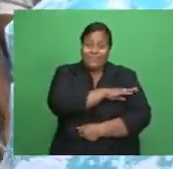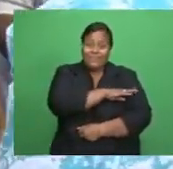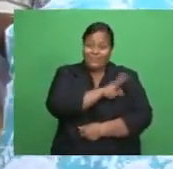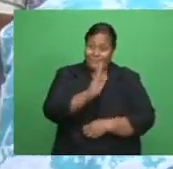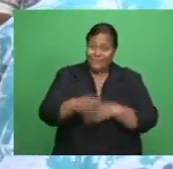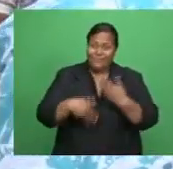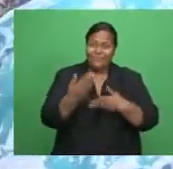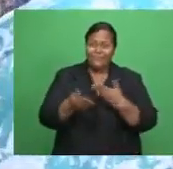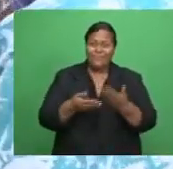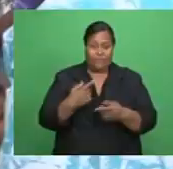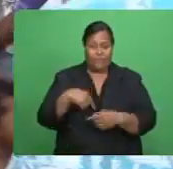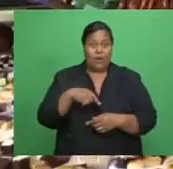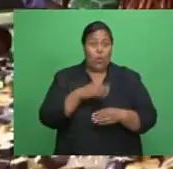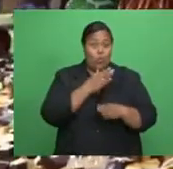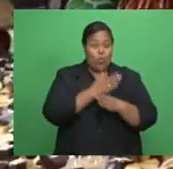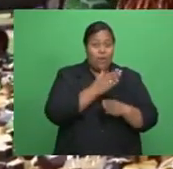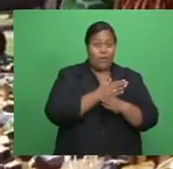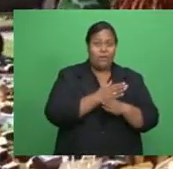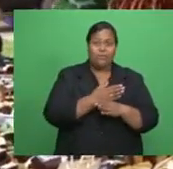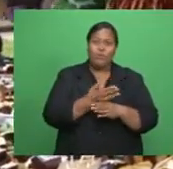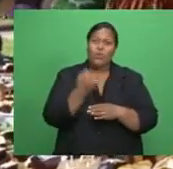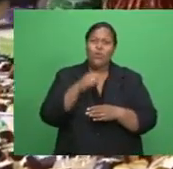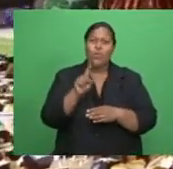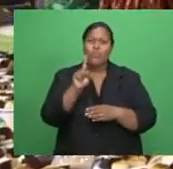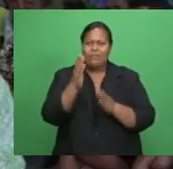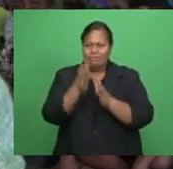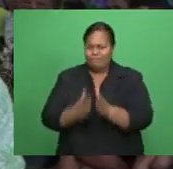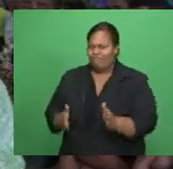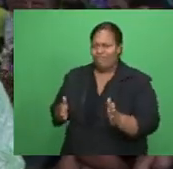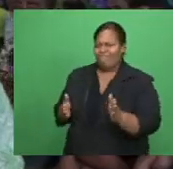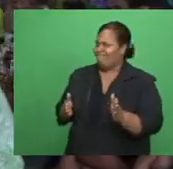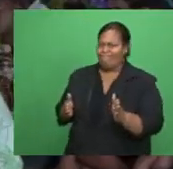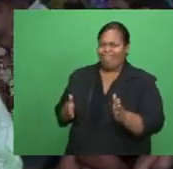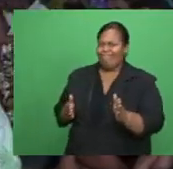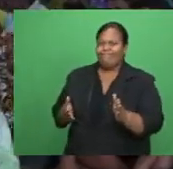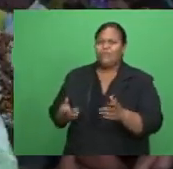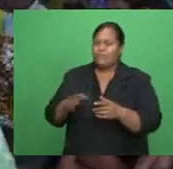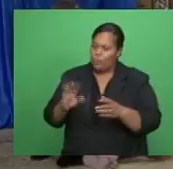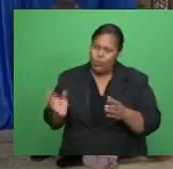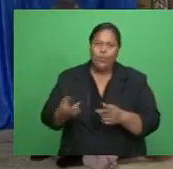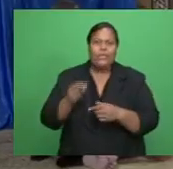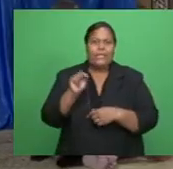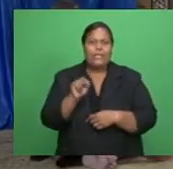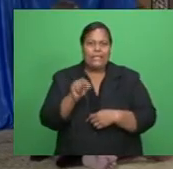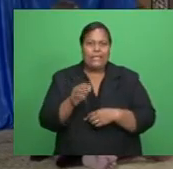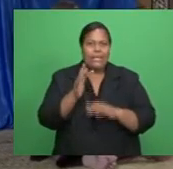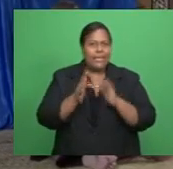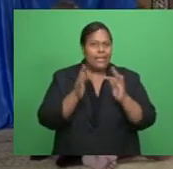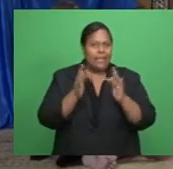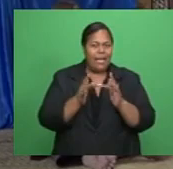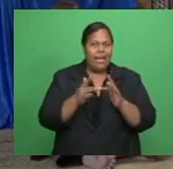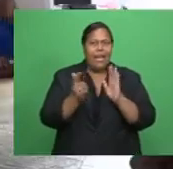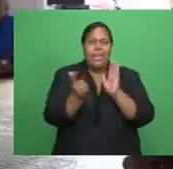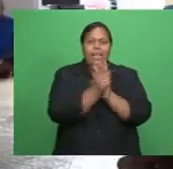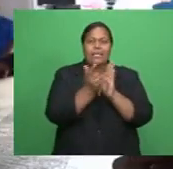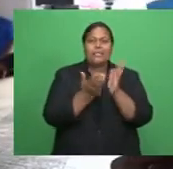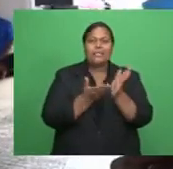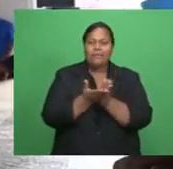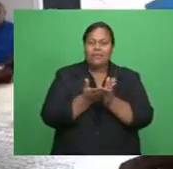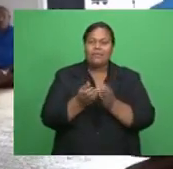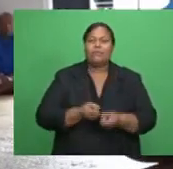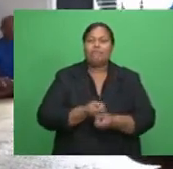one behind, they've sought to make the internet available to everyone and also extended legal services throughout